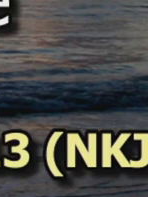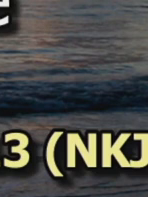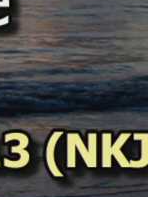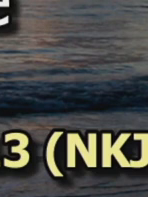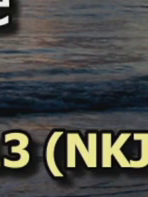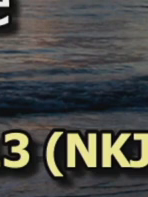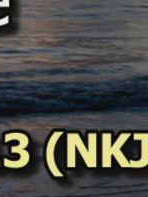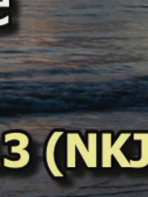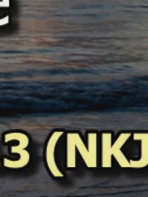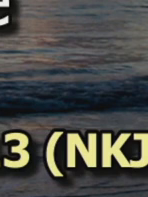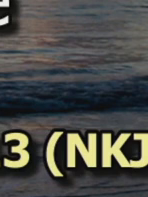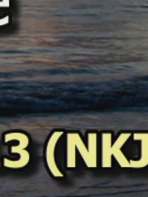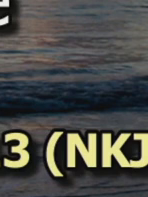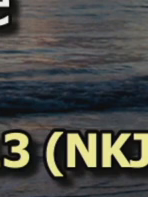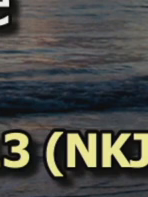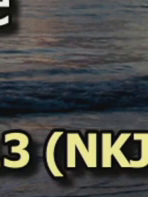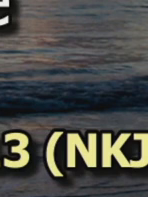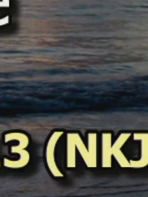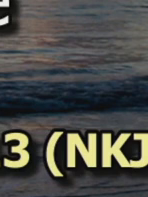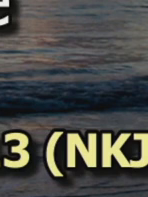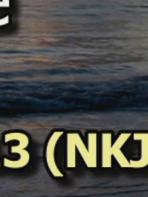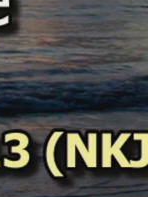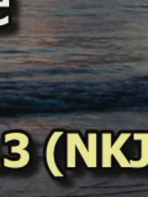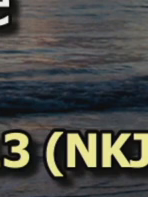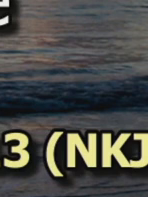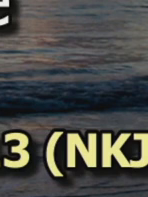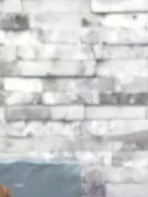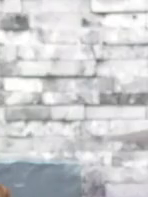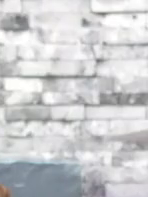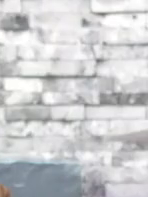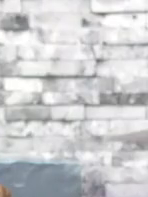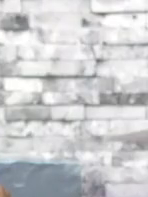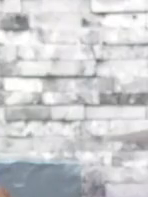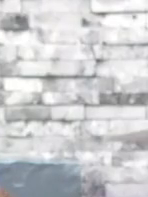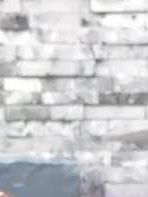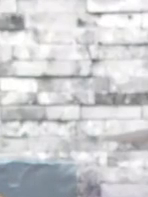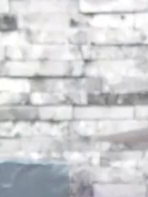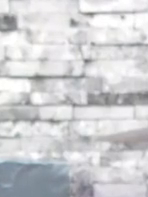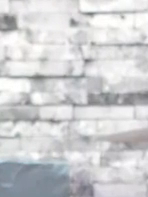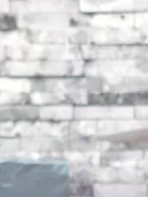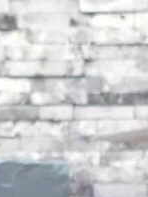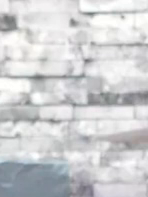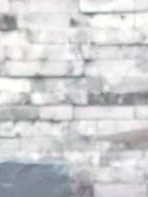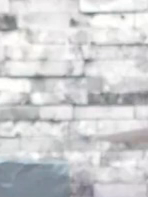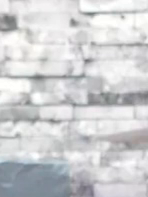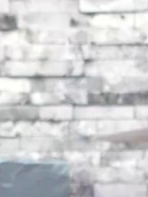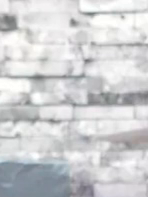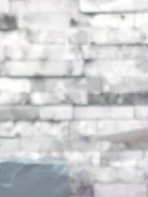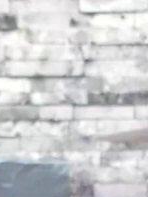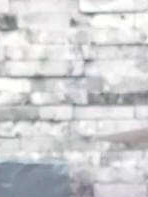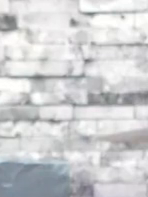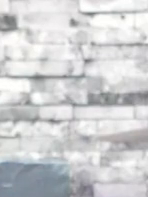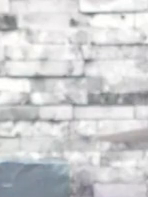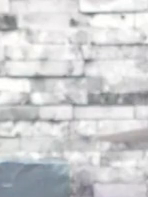Mioyo yetu yote. We will find him. Tutampata. So half-hearted commitment will not cause us to find him. Na hivyo